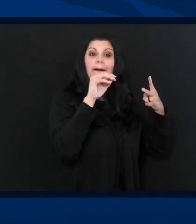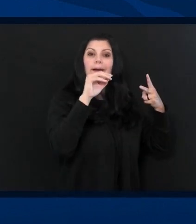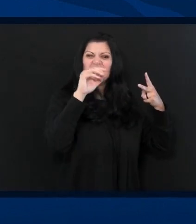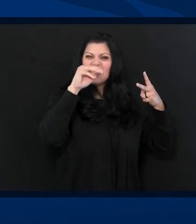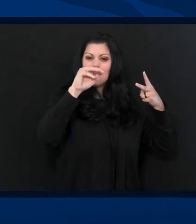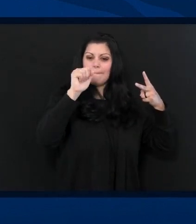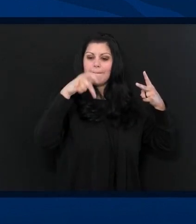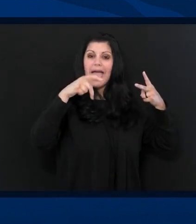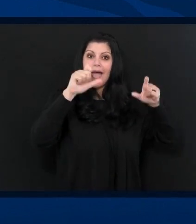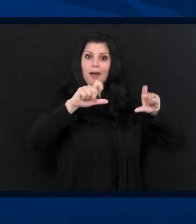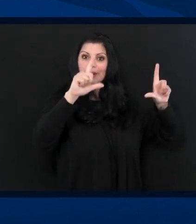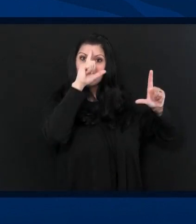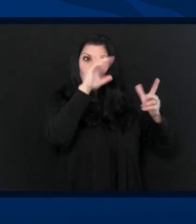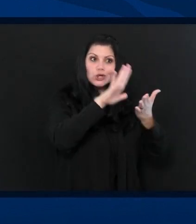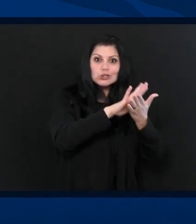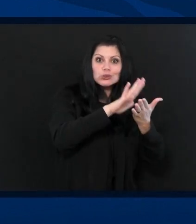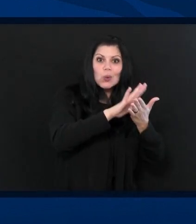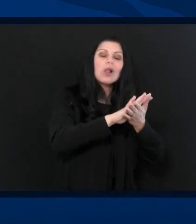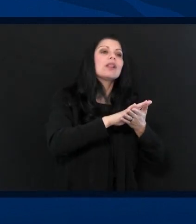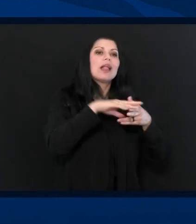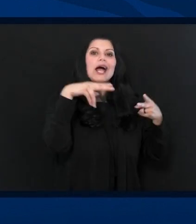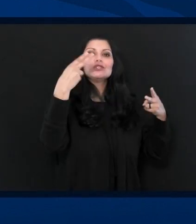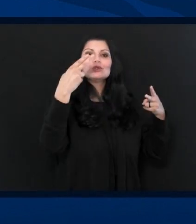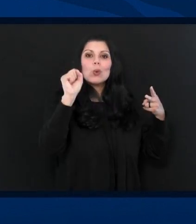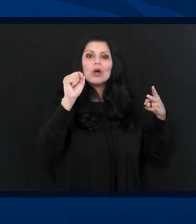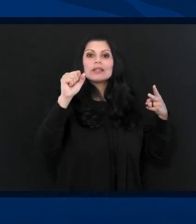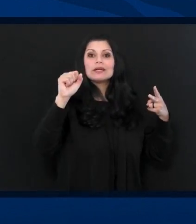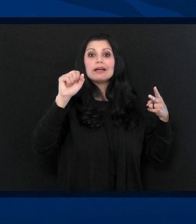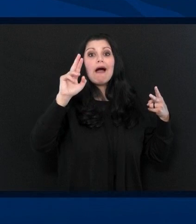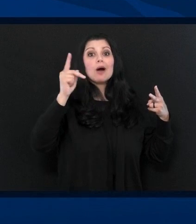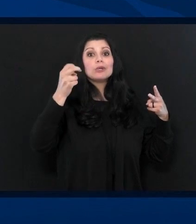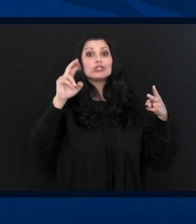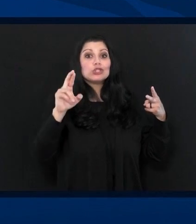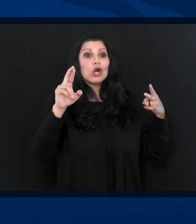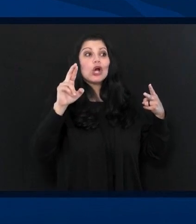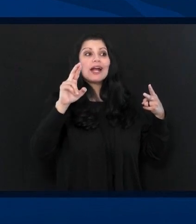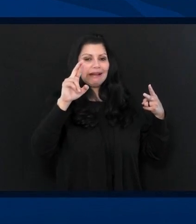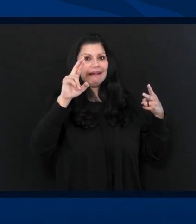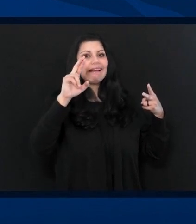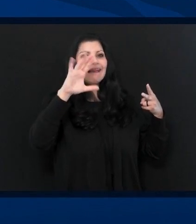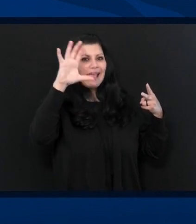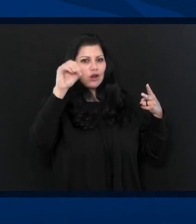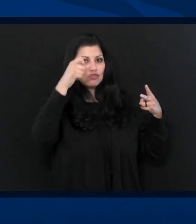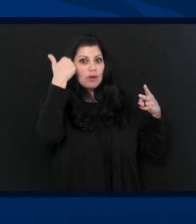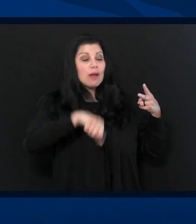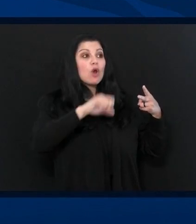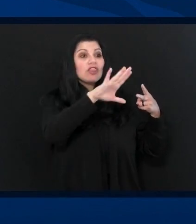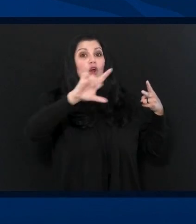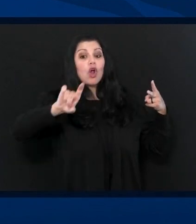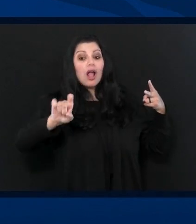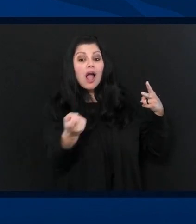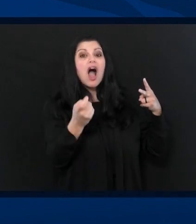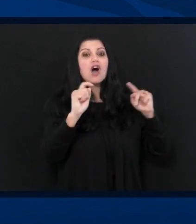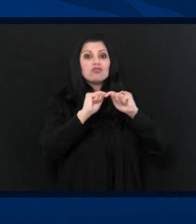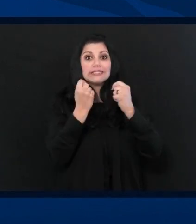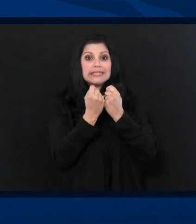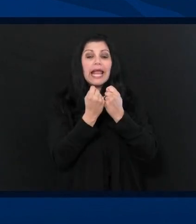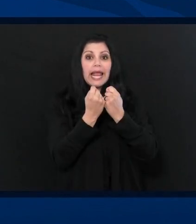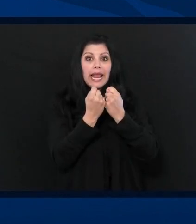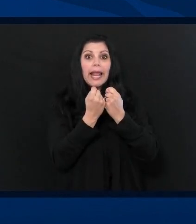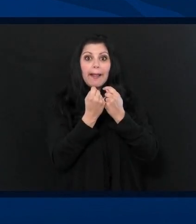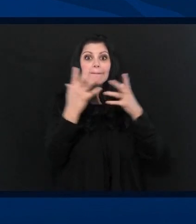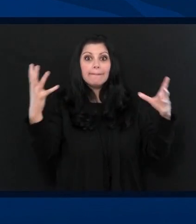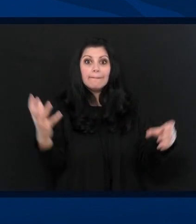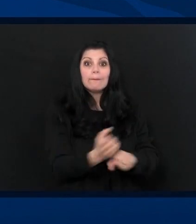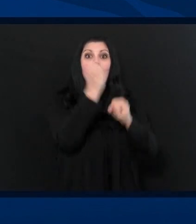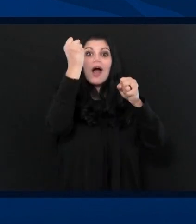this maelstrom with Upshur County. Their golf team ranked pretty highly, not able to participate in